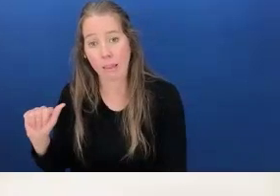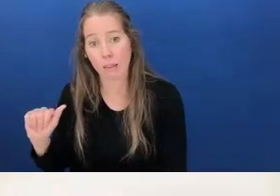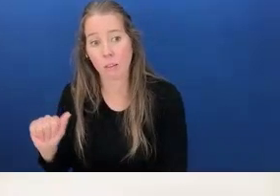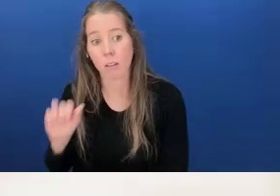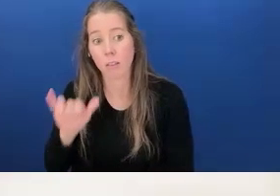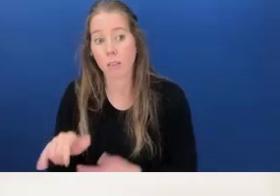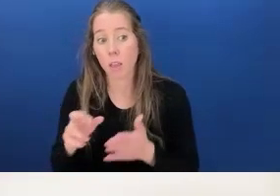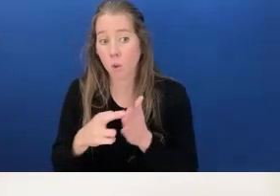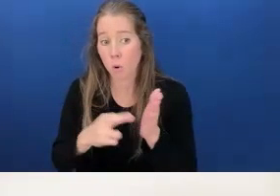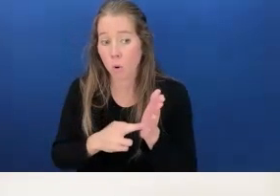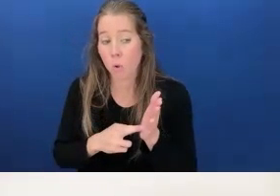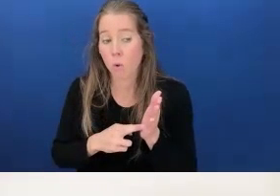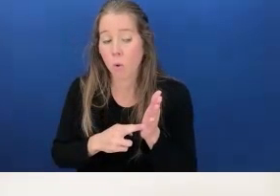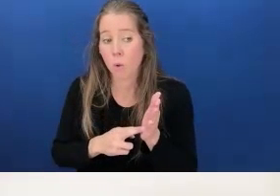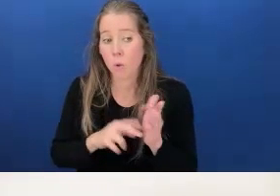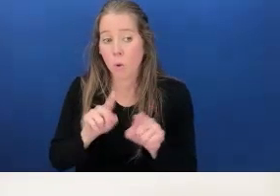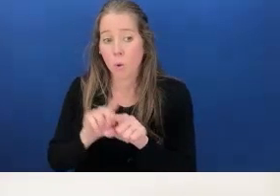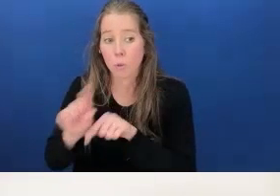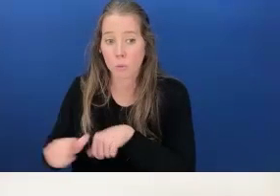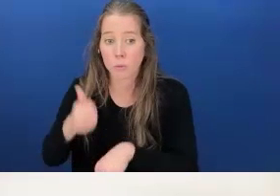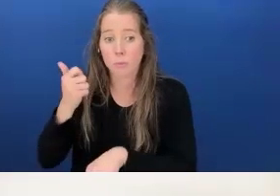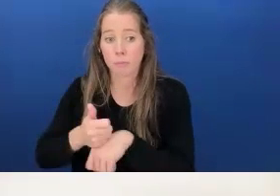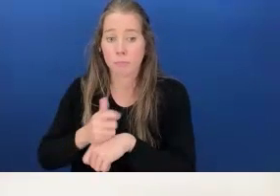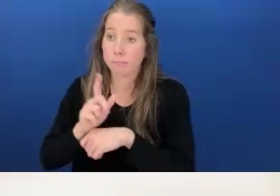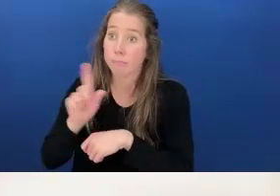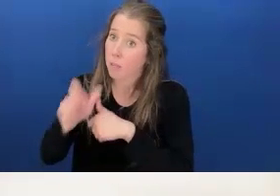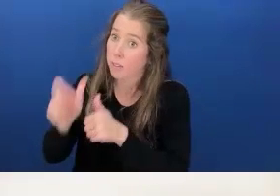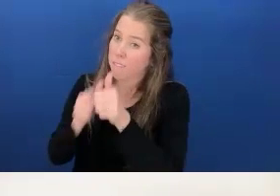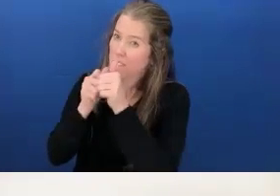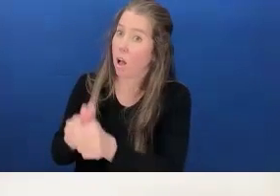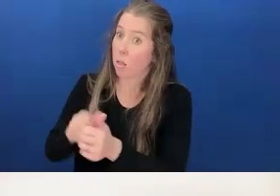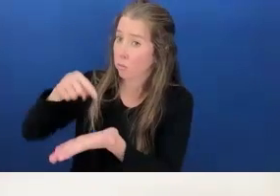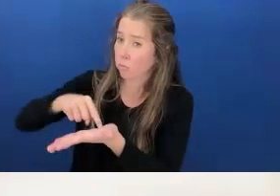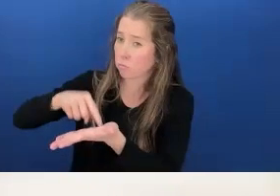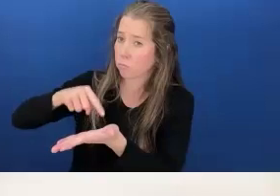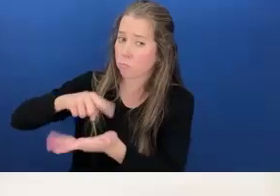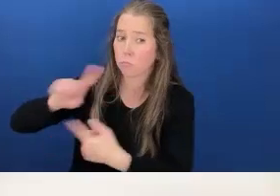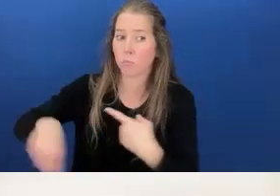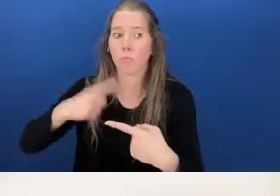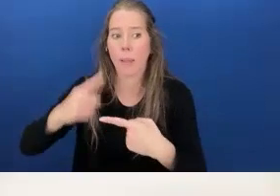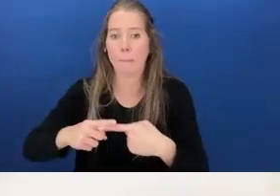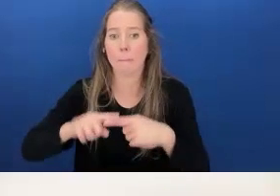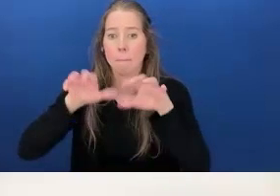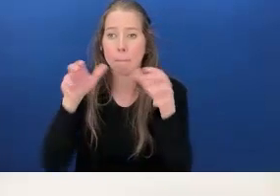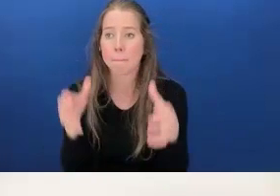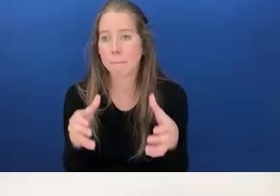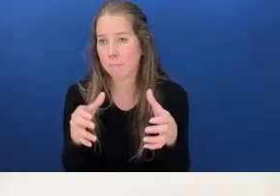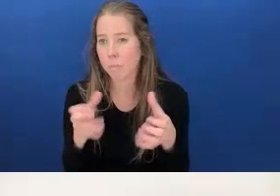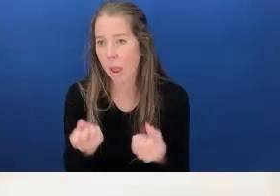also sets a compliance date depending on the population of our entity.